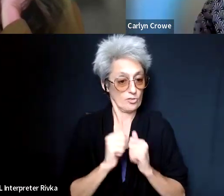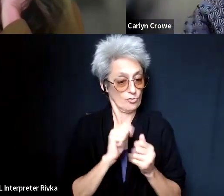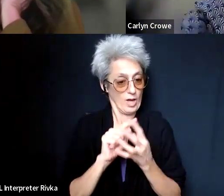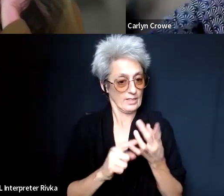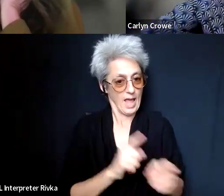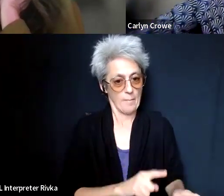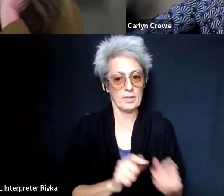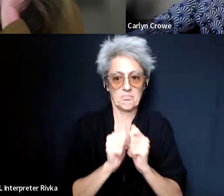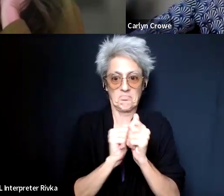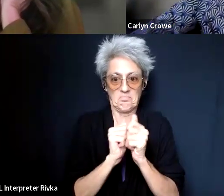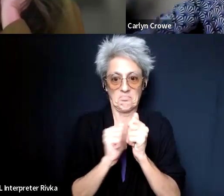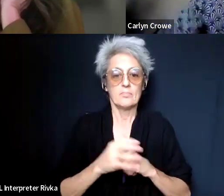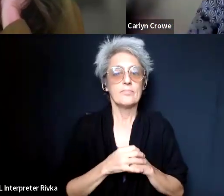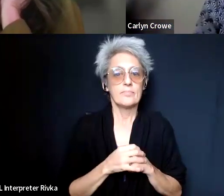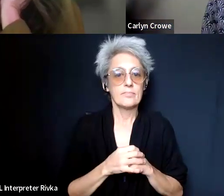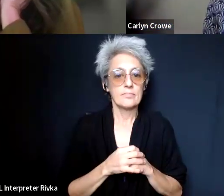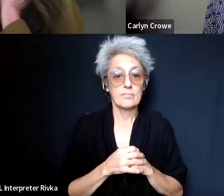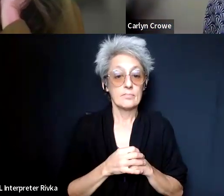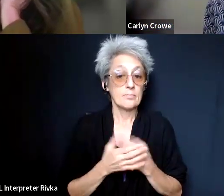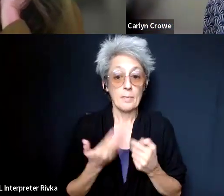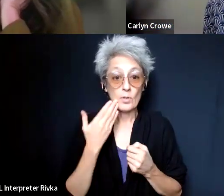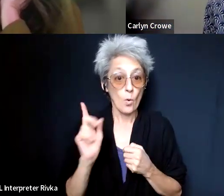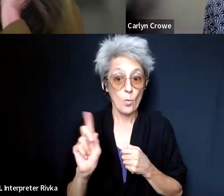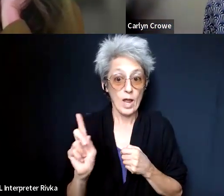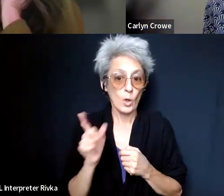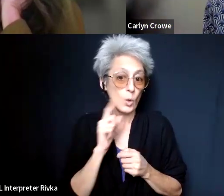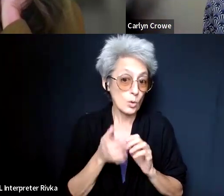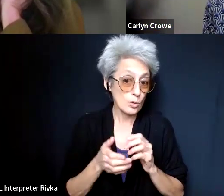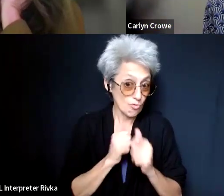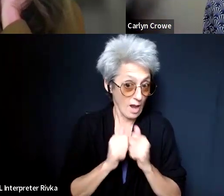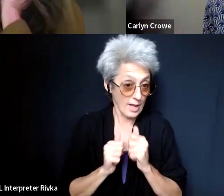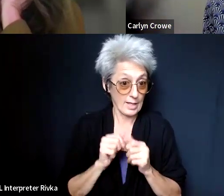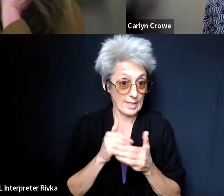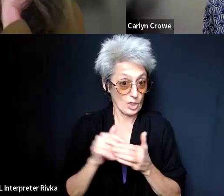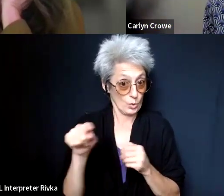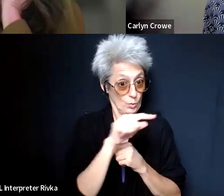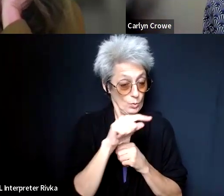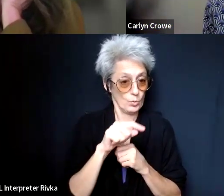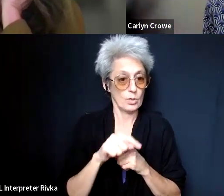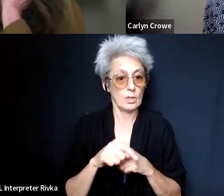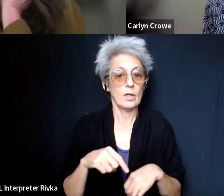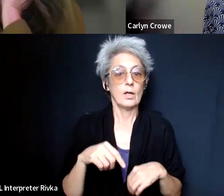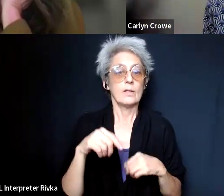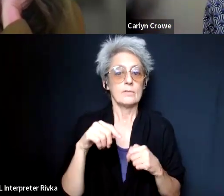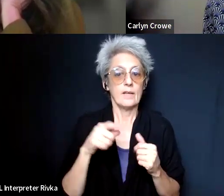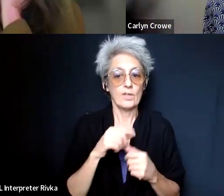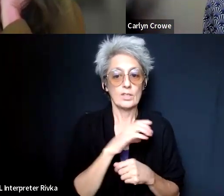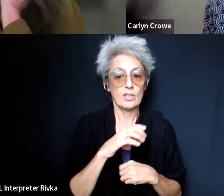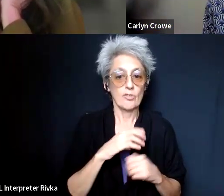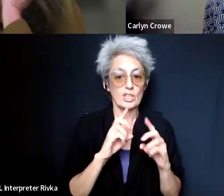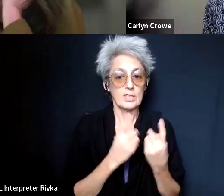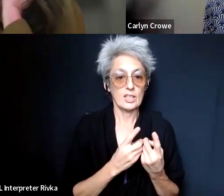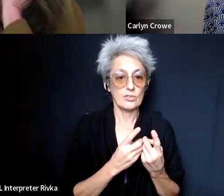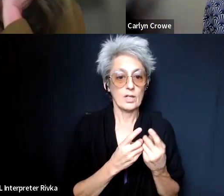kind of, for those of you that might not know who's running in your area. We've got in the first congressional district,